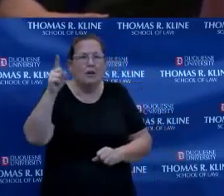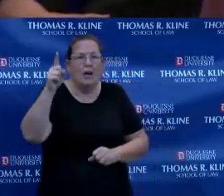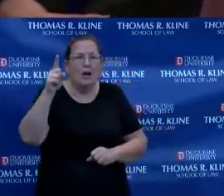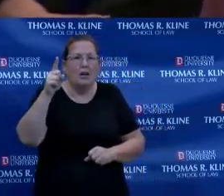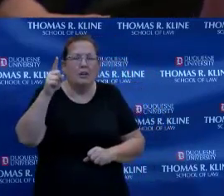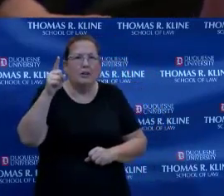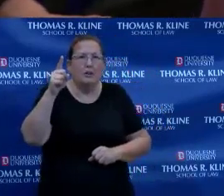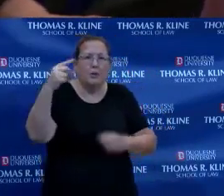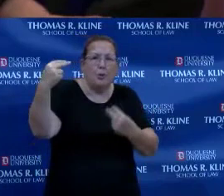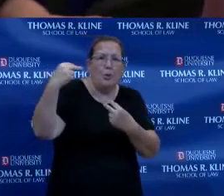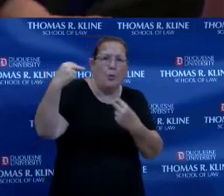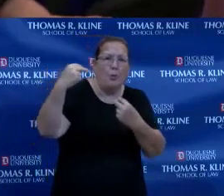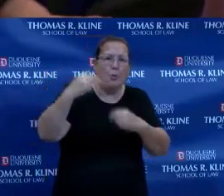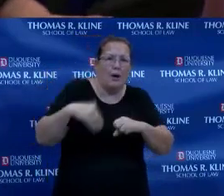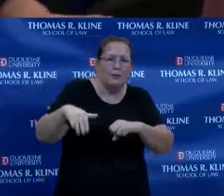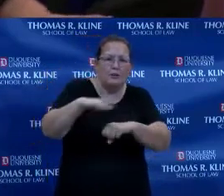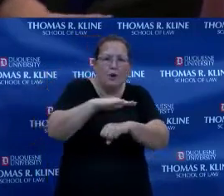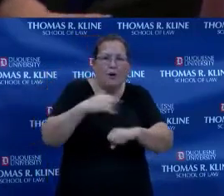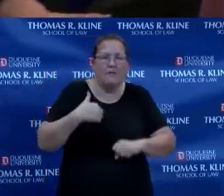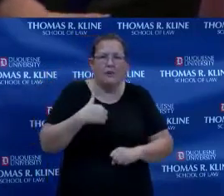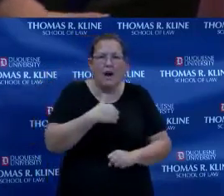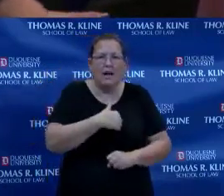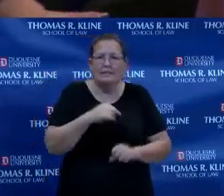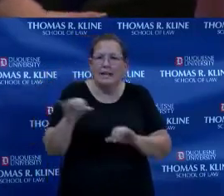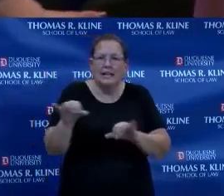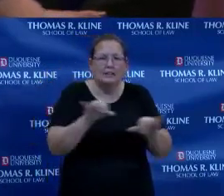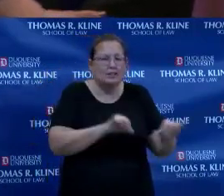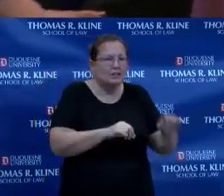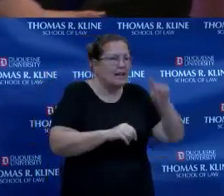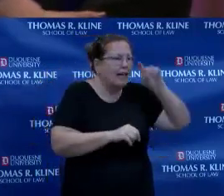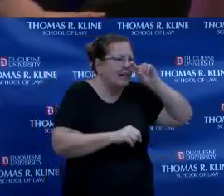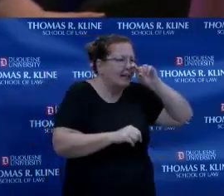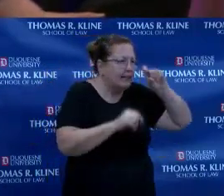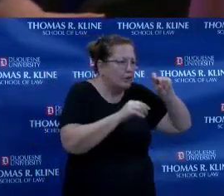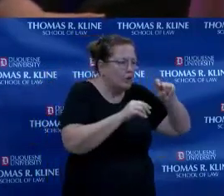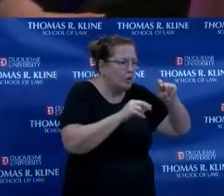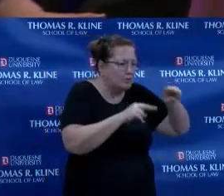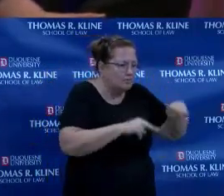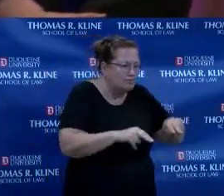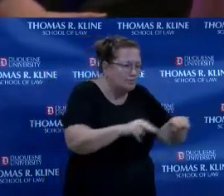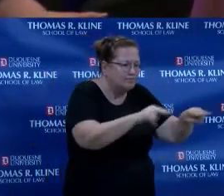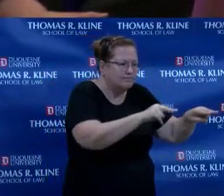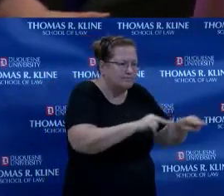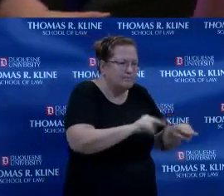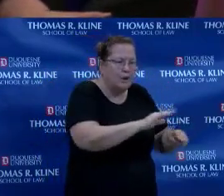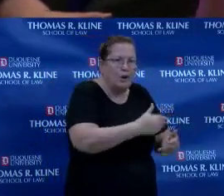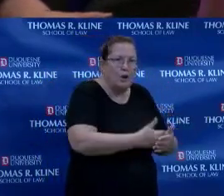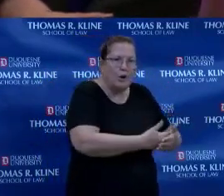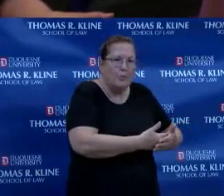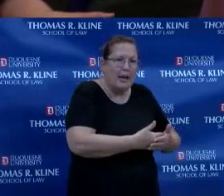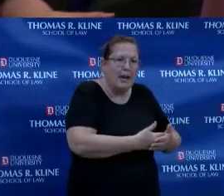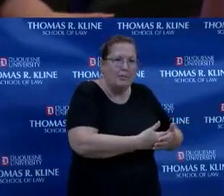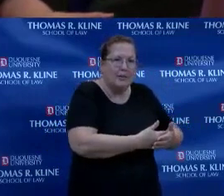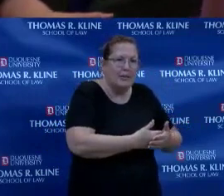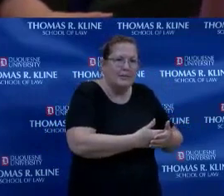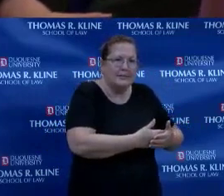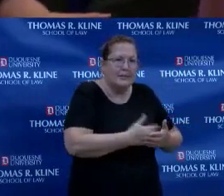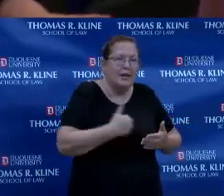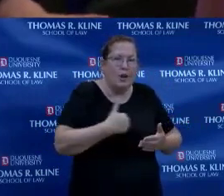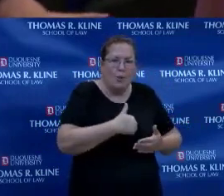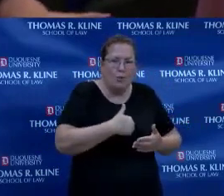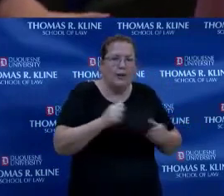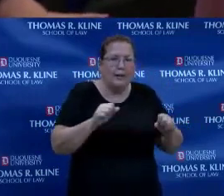over us as an eagle hovers over her young to entice us to stretch out our wings and take